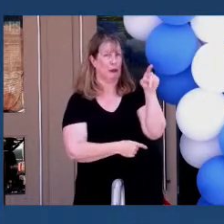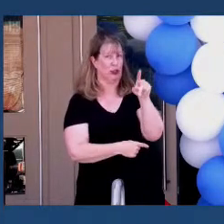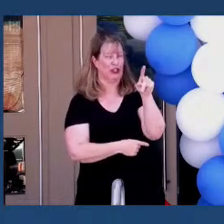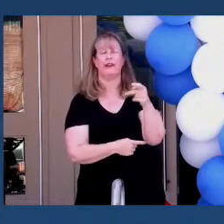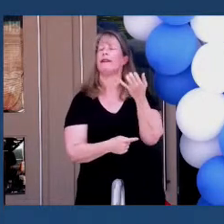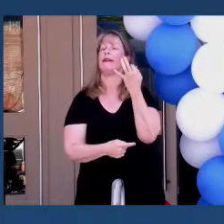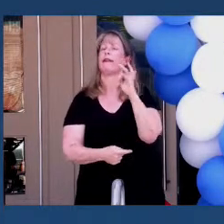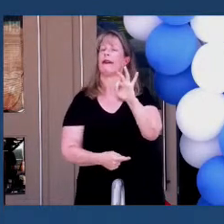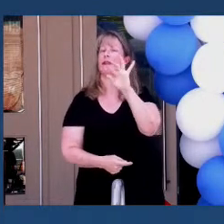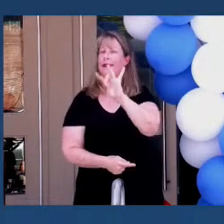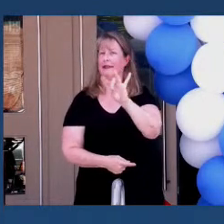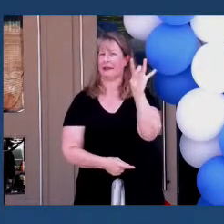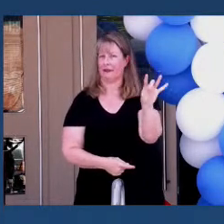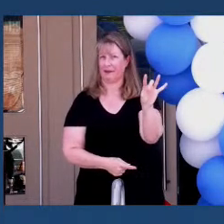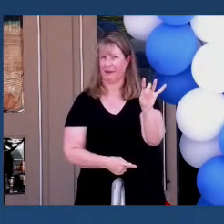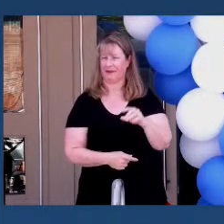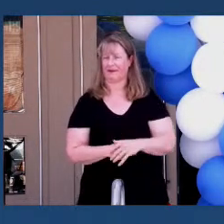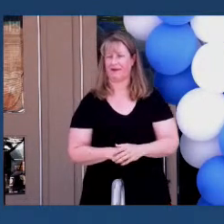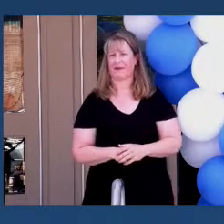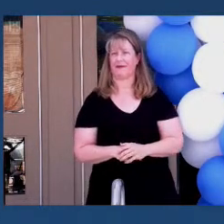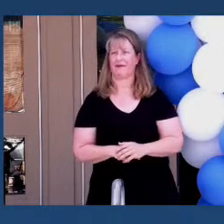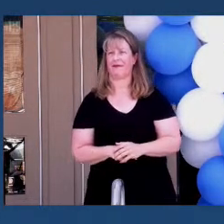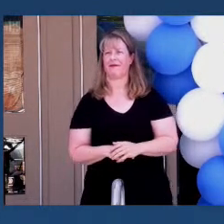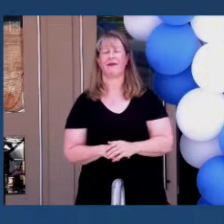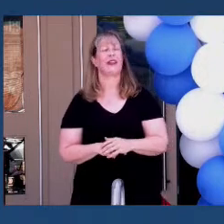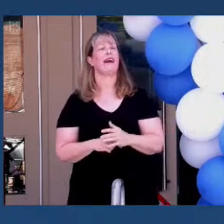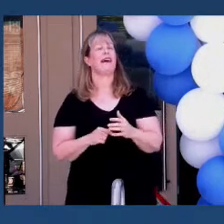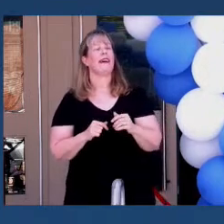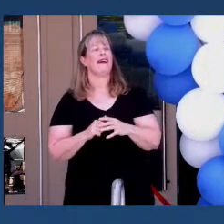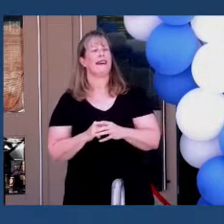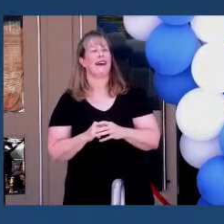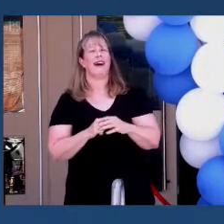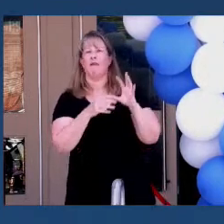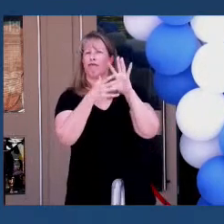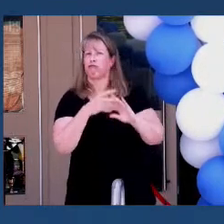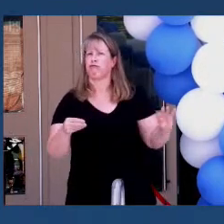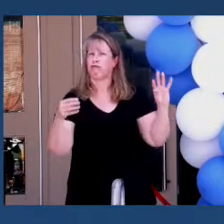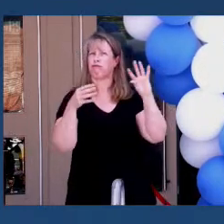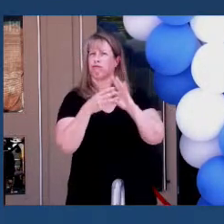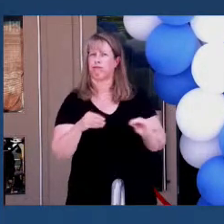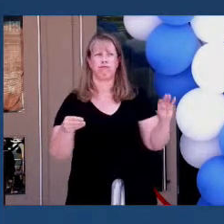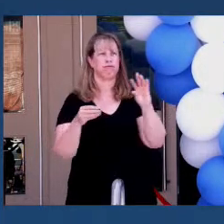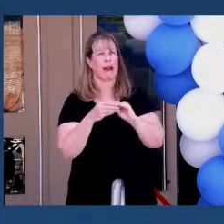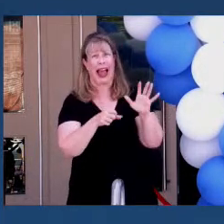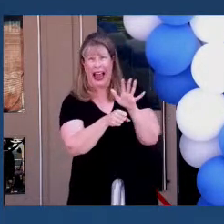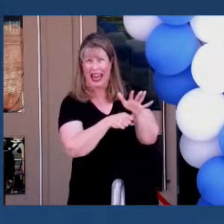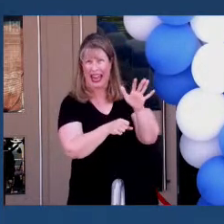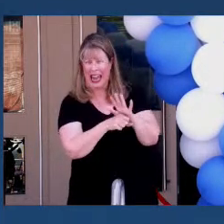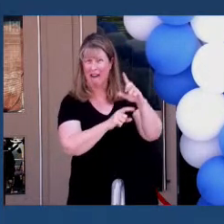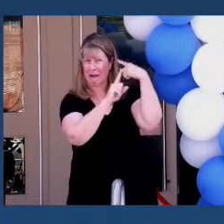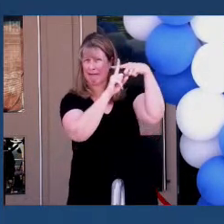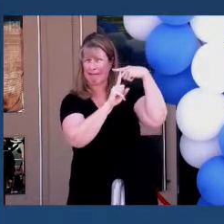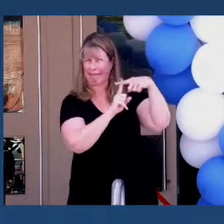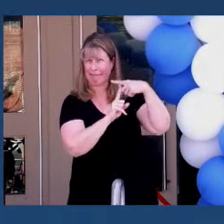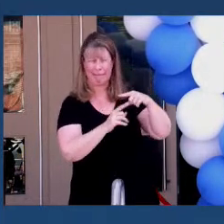1988. And I cannot say enough good things about the heart of this man.